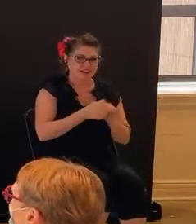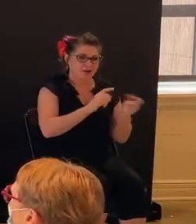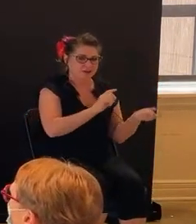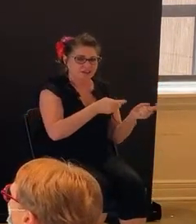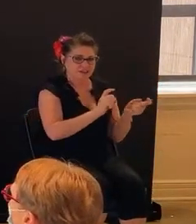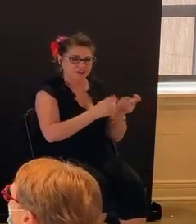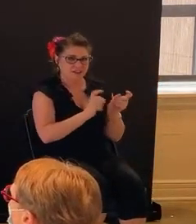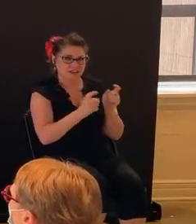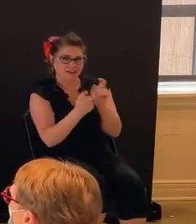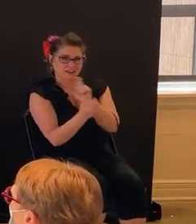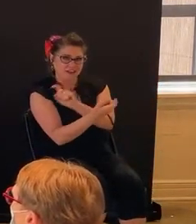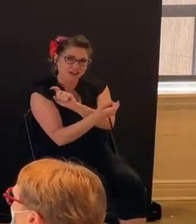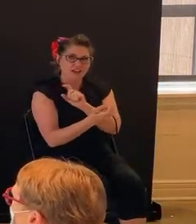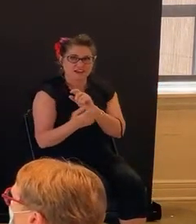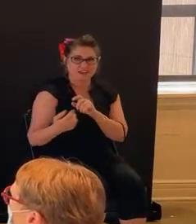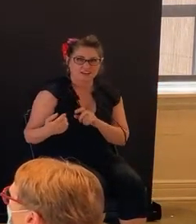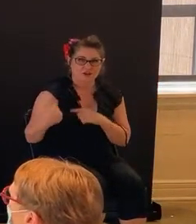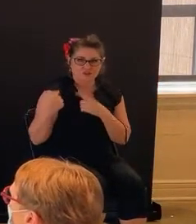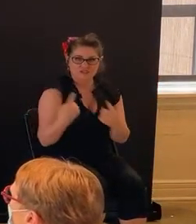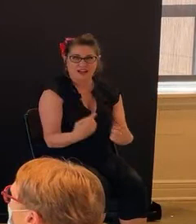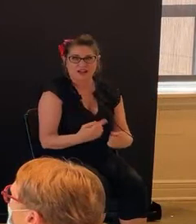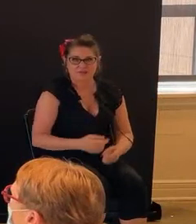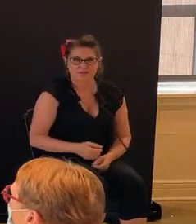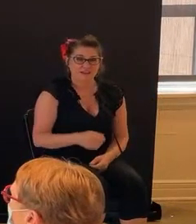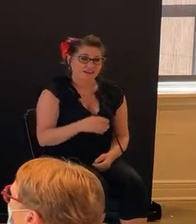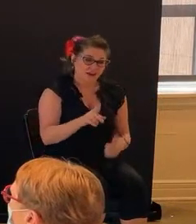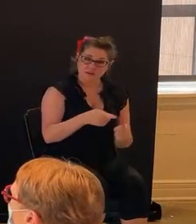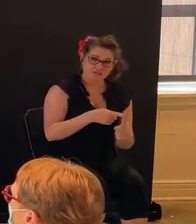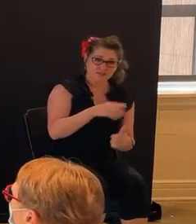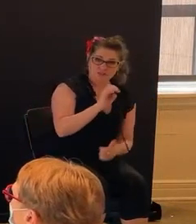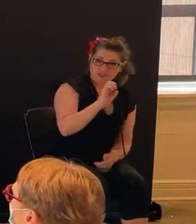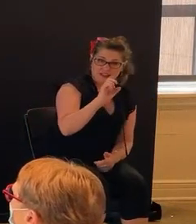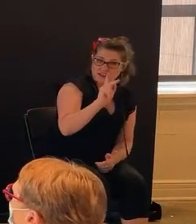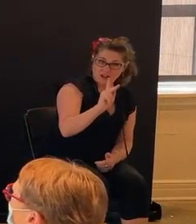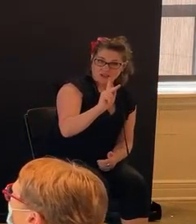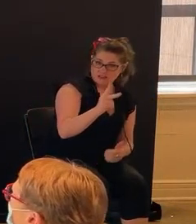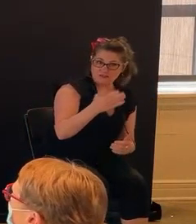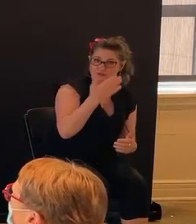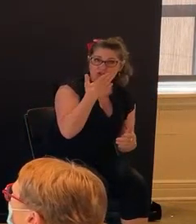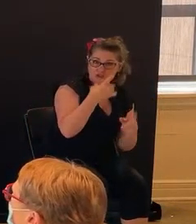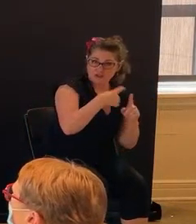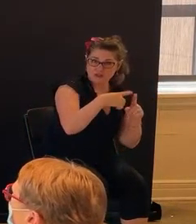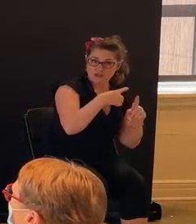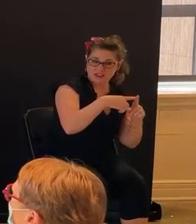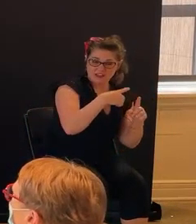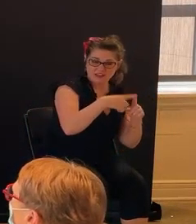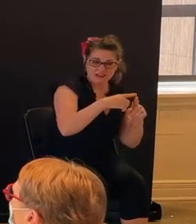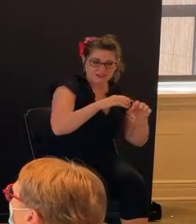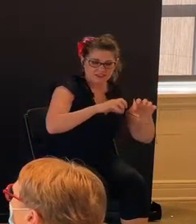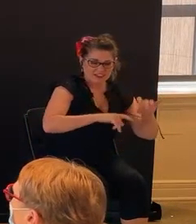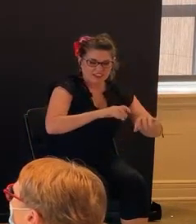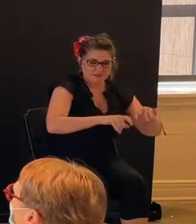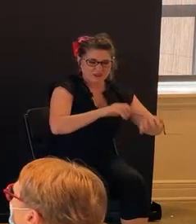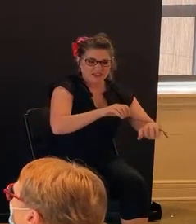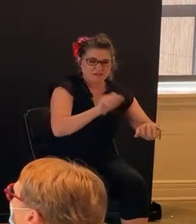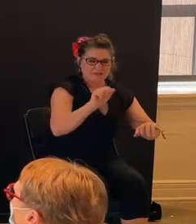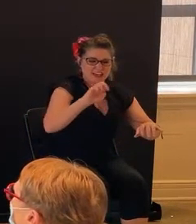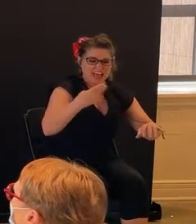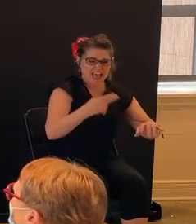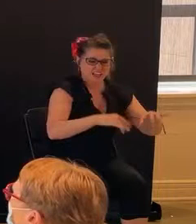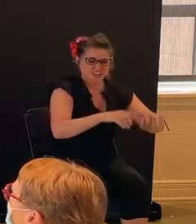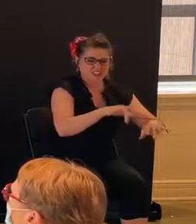Where the elk had initially been sort of a good thing at the mountain, they broke up the ash to make room for plants.